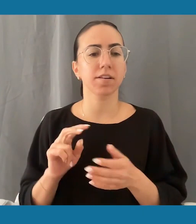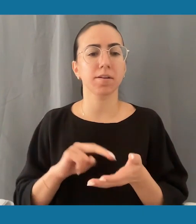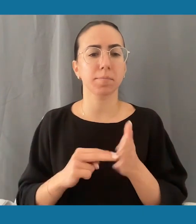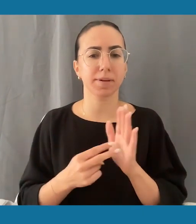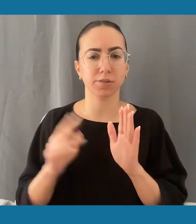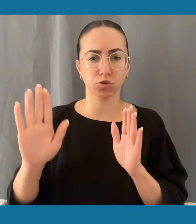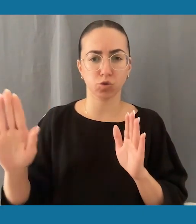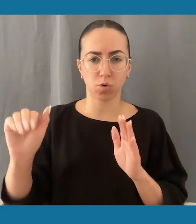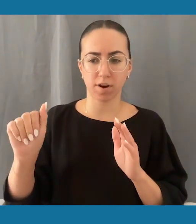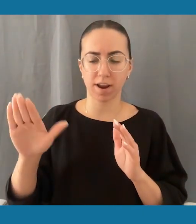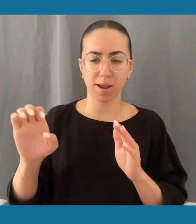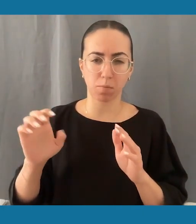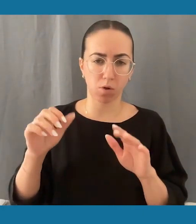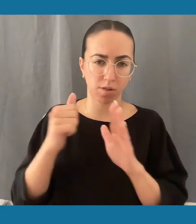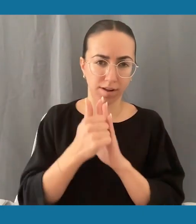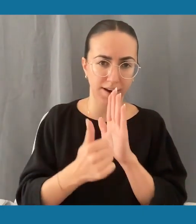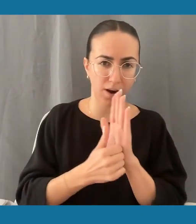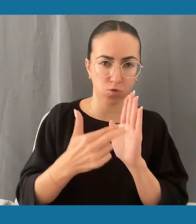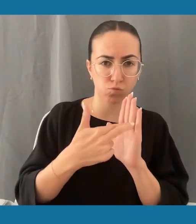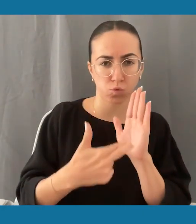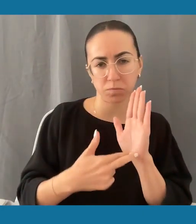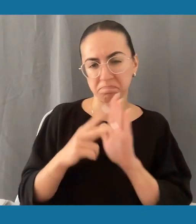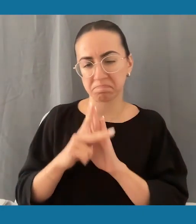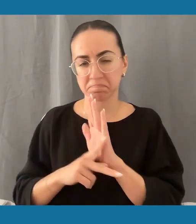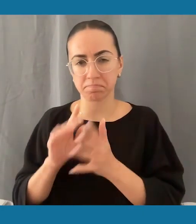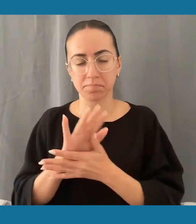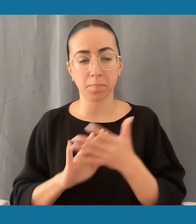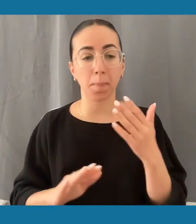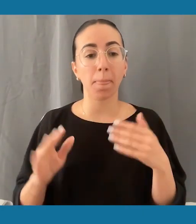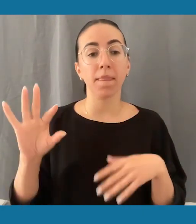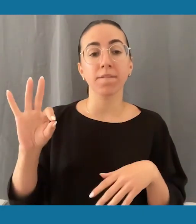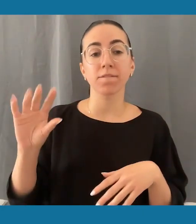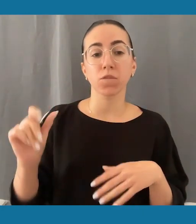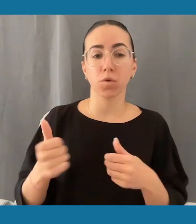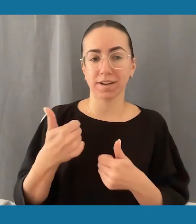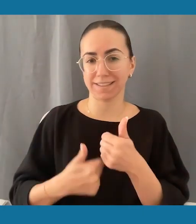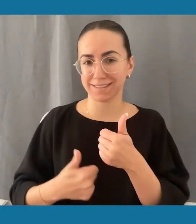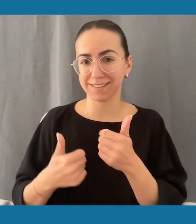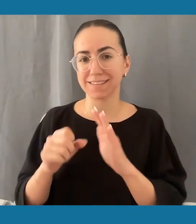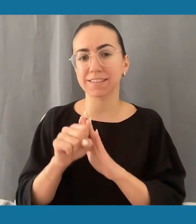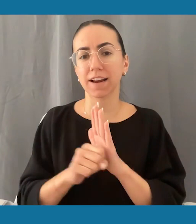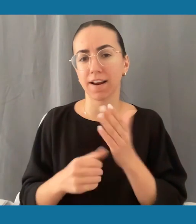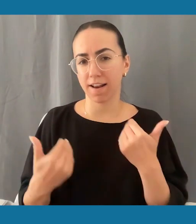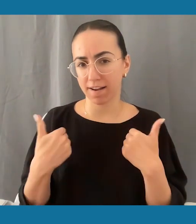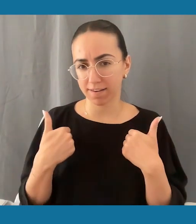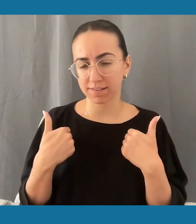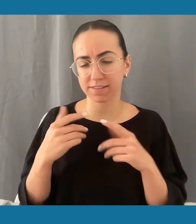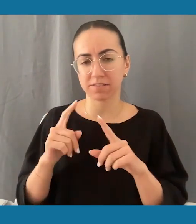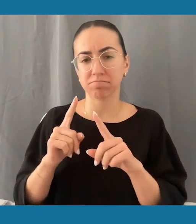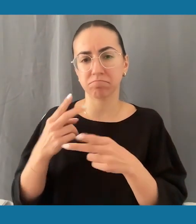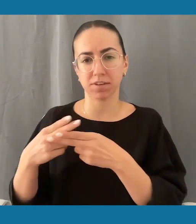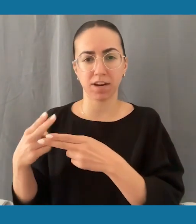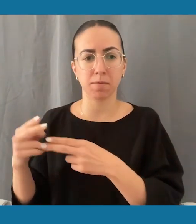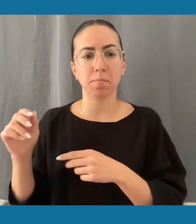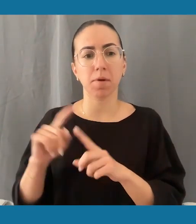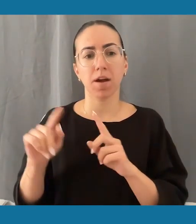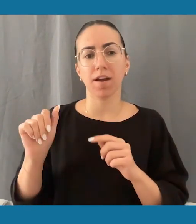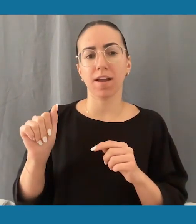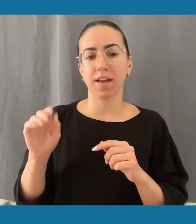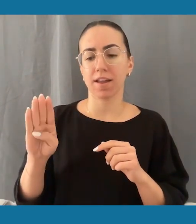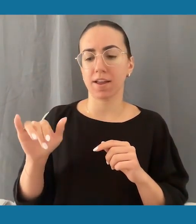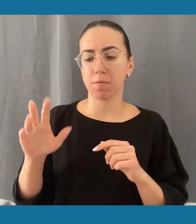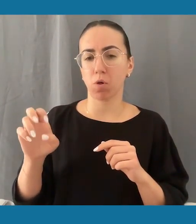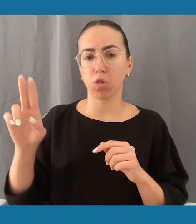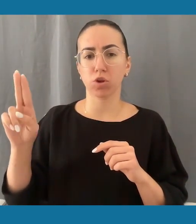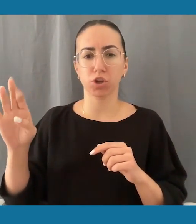and regulations. In Florida, each state has its own name for ABLE accounts. It's known as ABLE United in Florida,